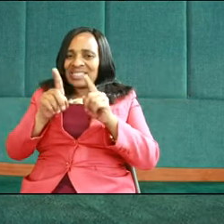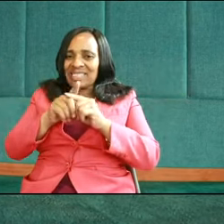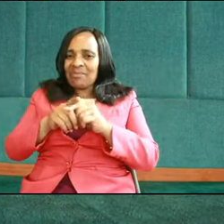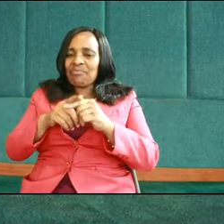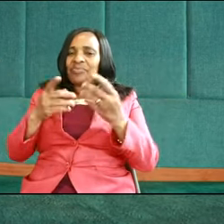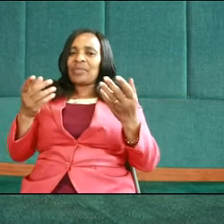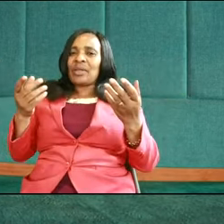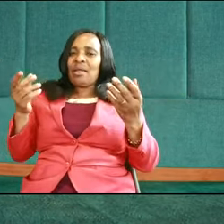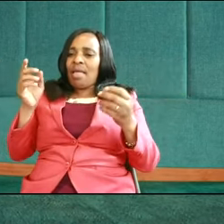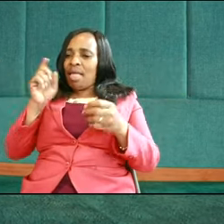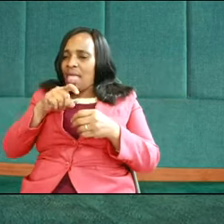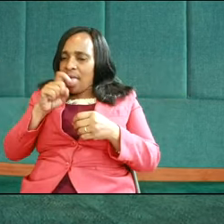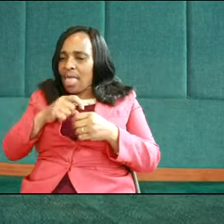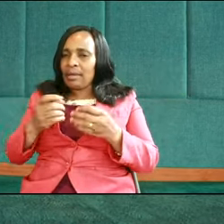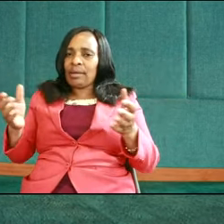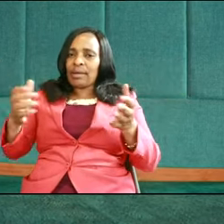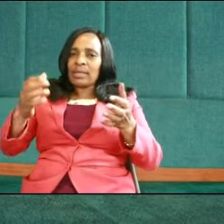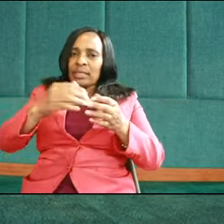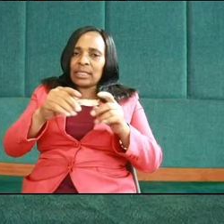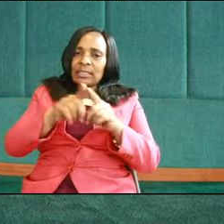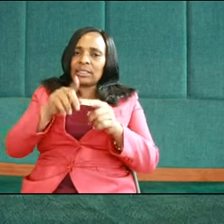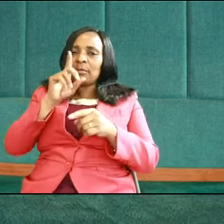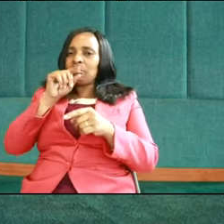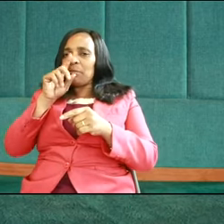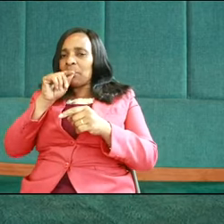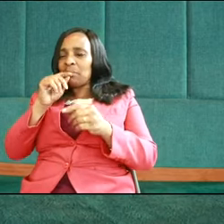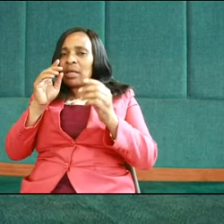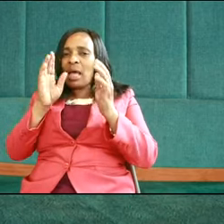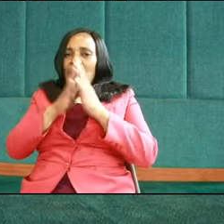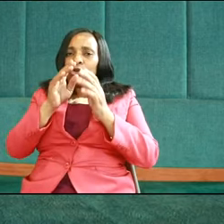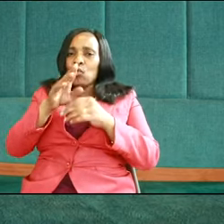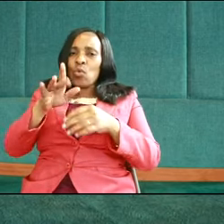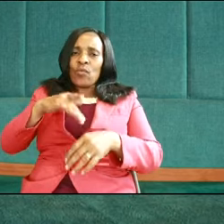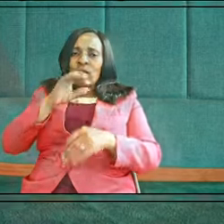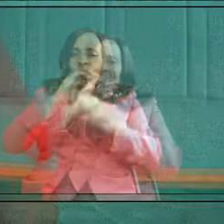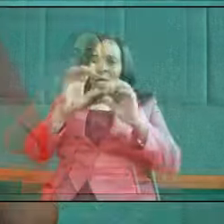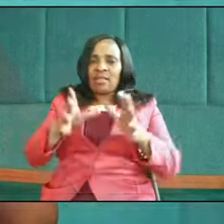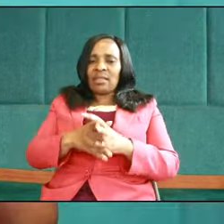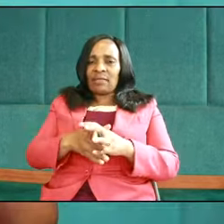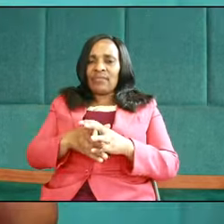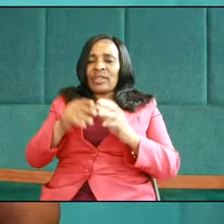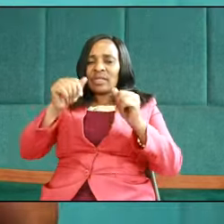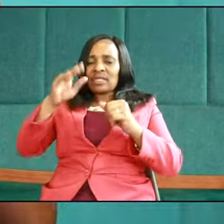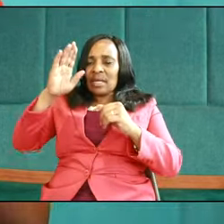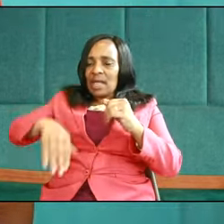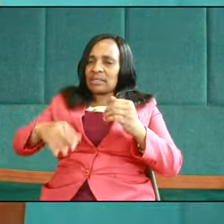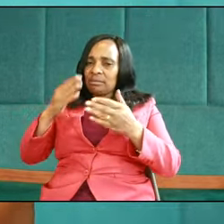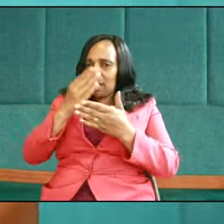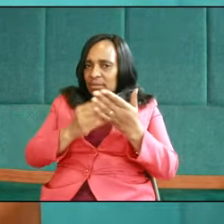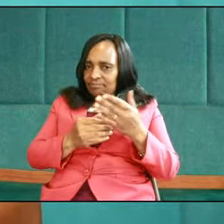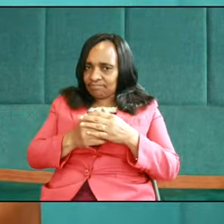under her wings, and you were not willing." Especially this last part,